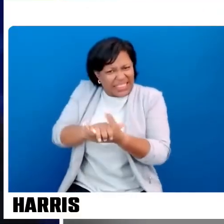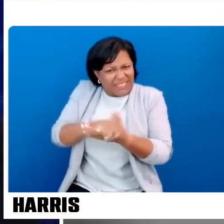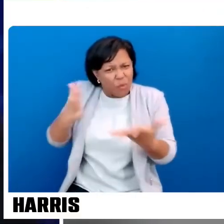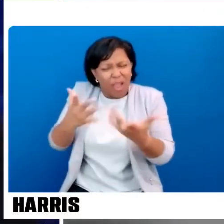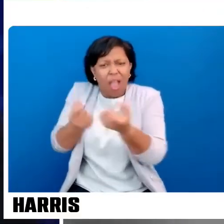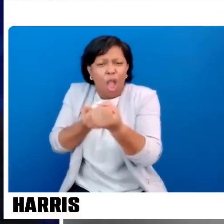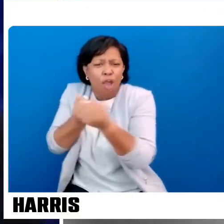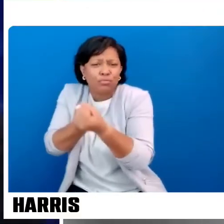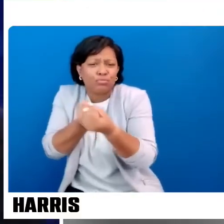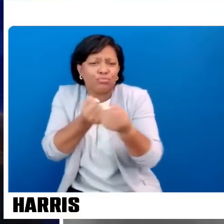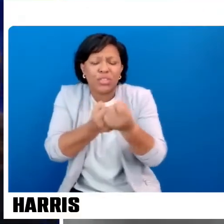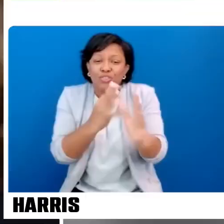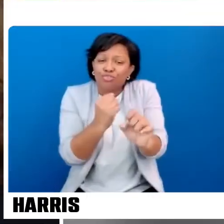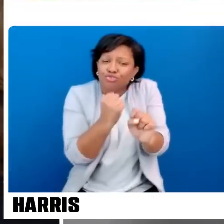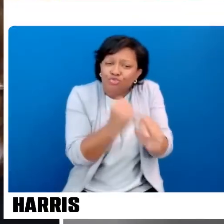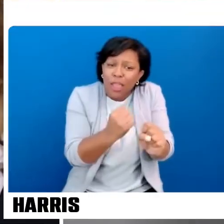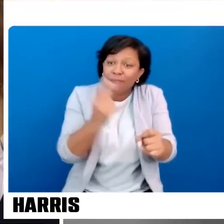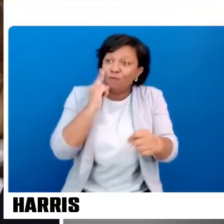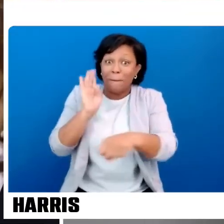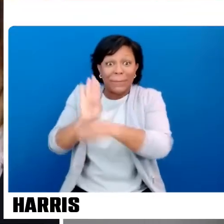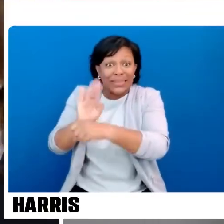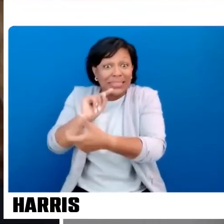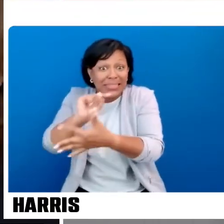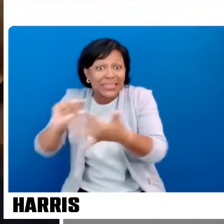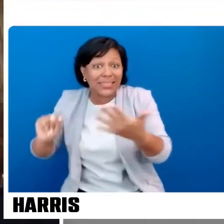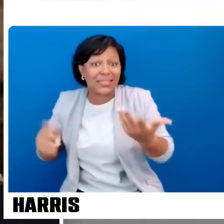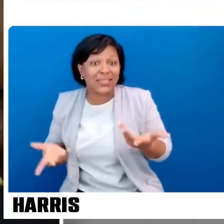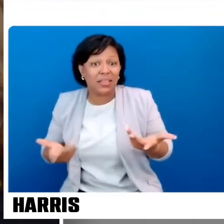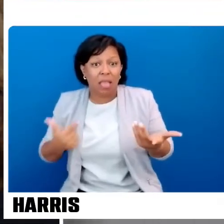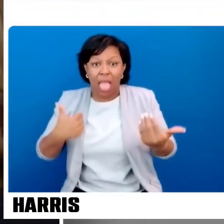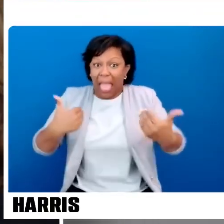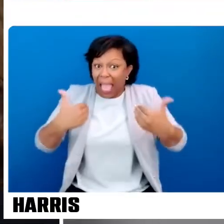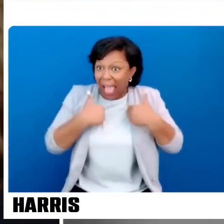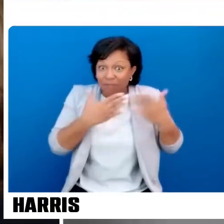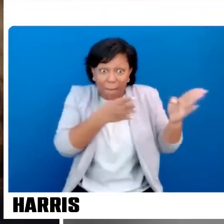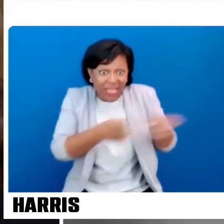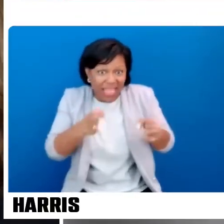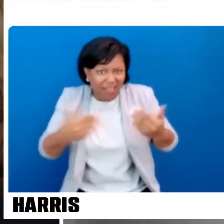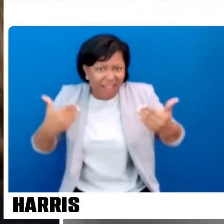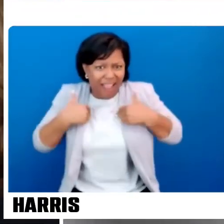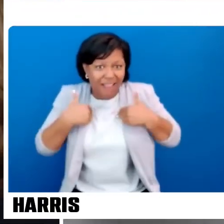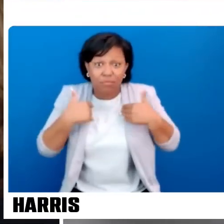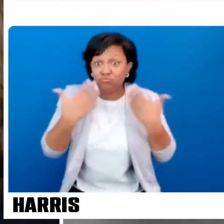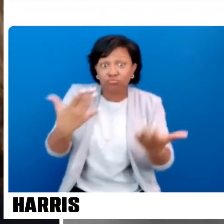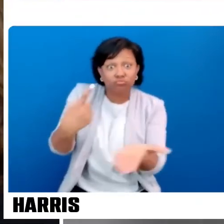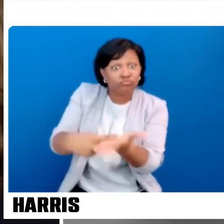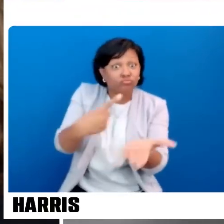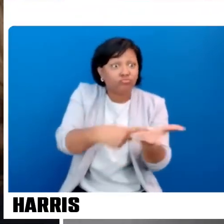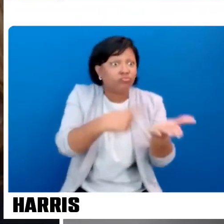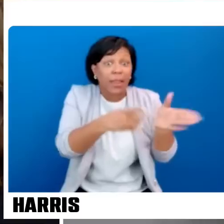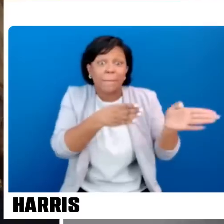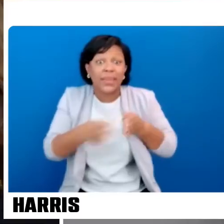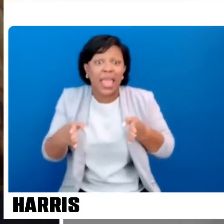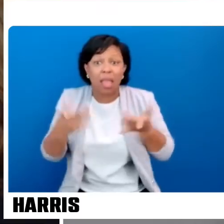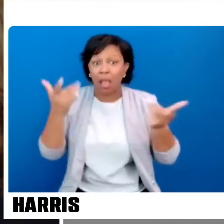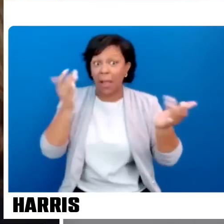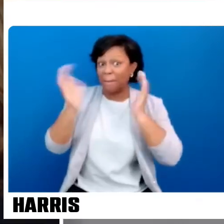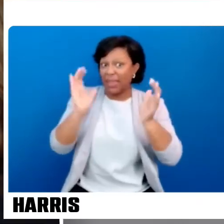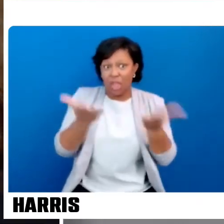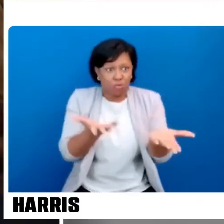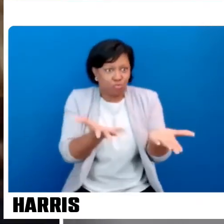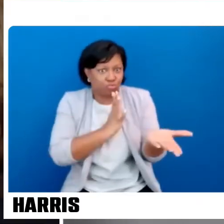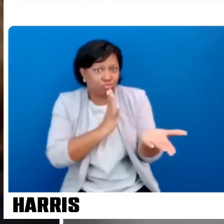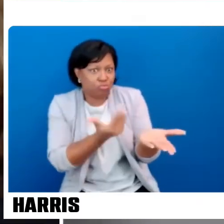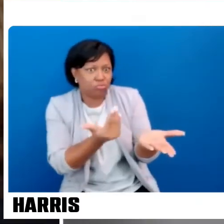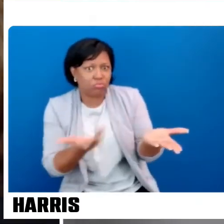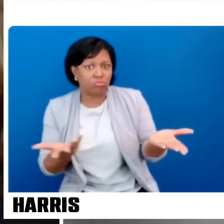talk about our plans and let's compare the plans. I have a plan to give startup